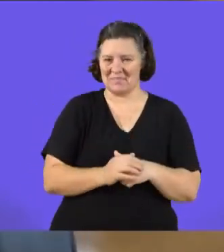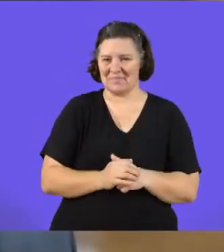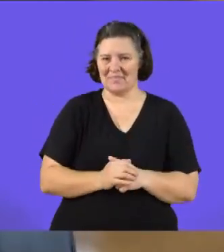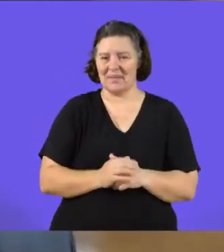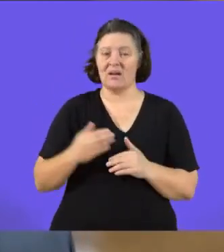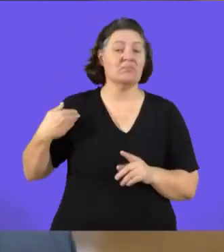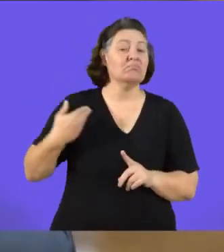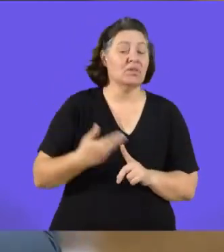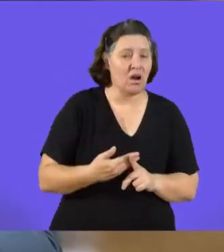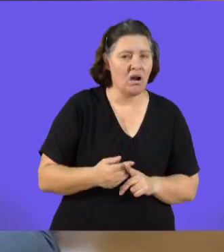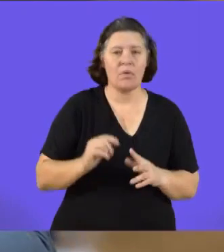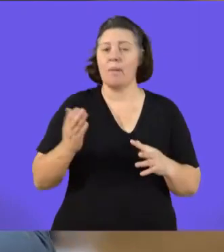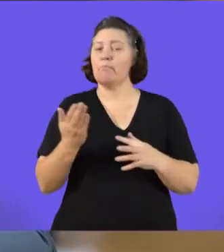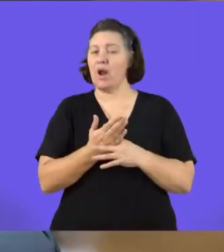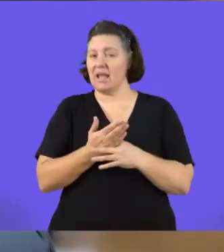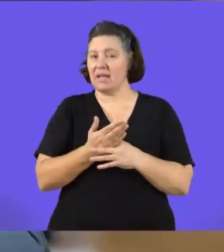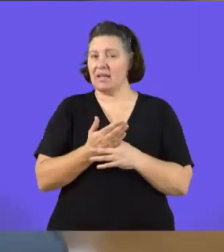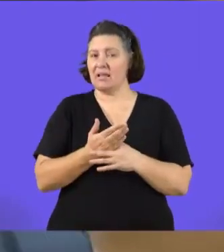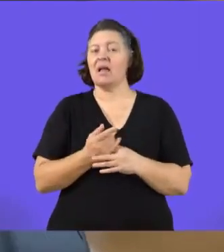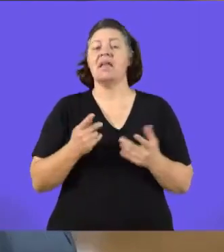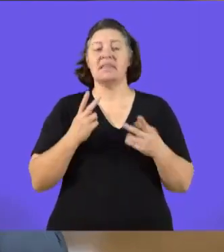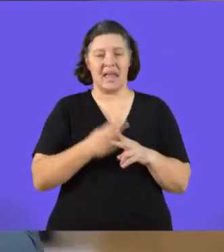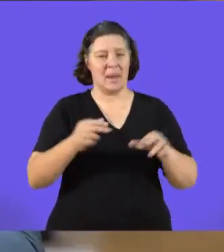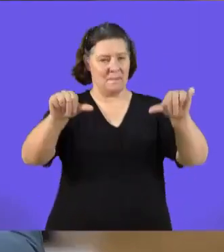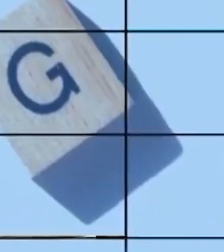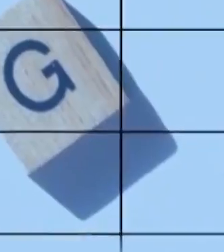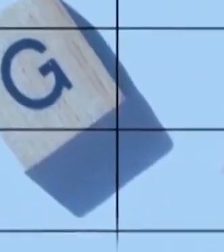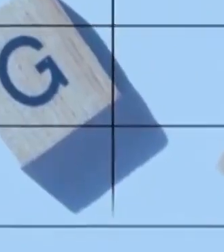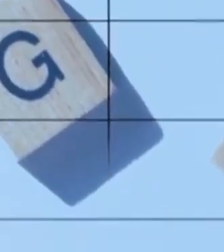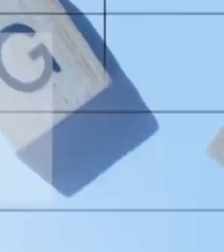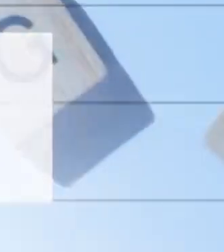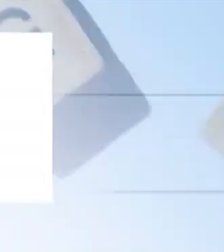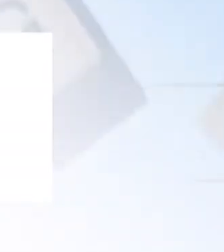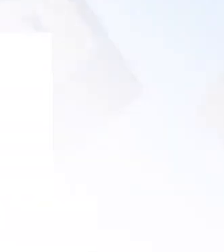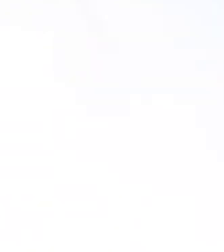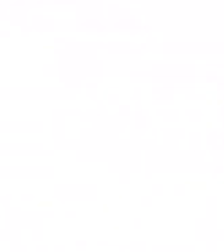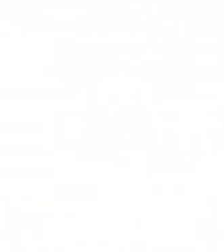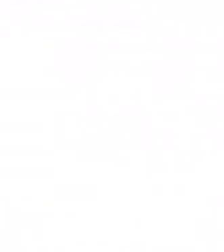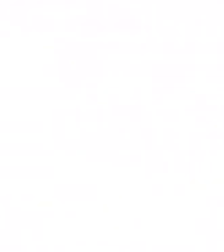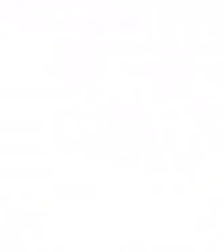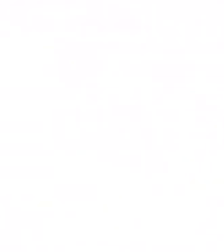So far, let's quickly break for another break and then we'll be back.